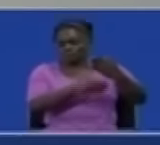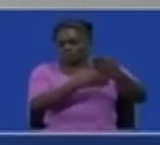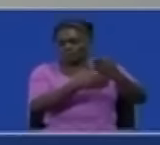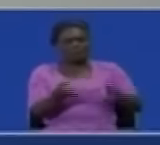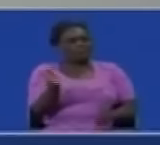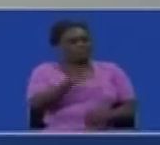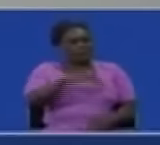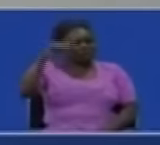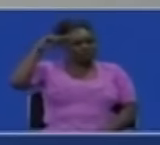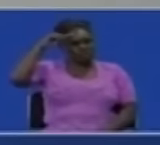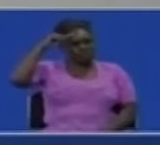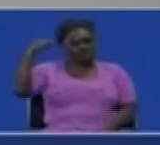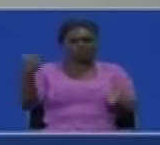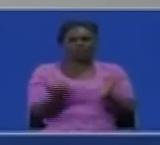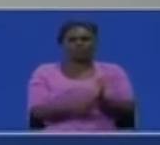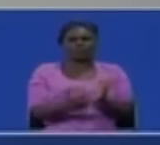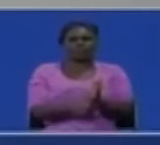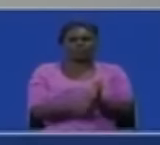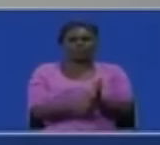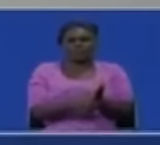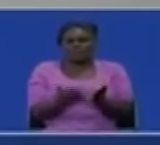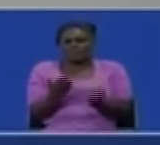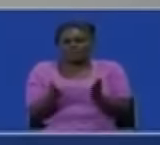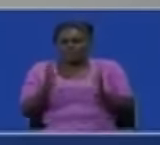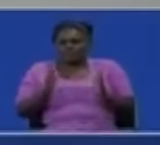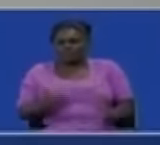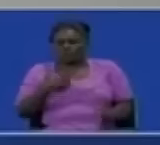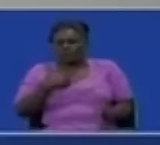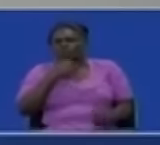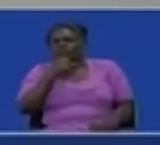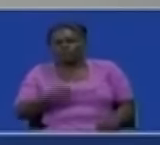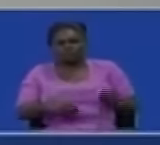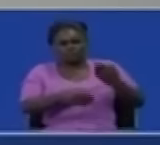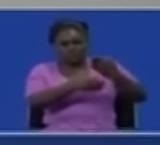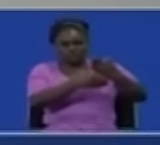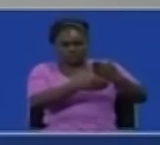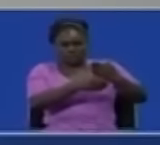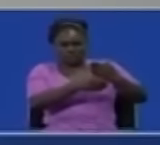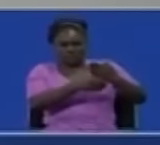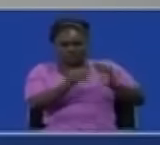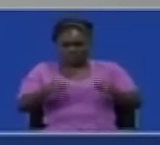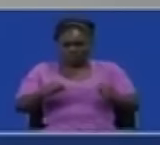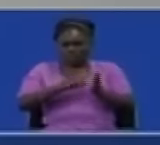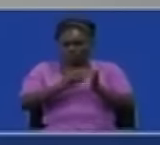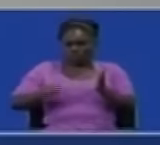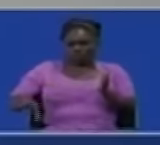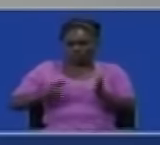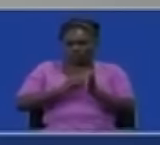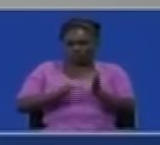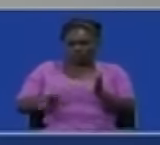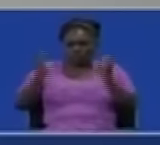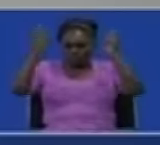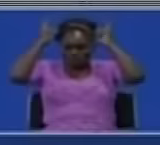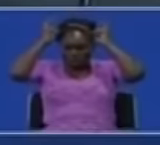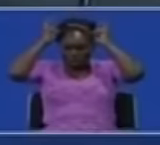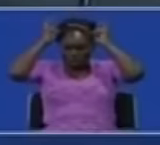back to the original problem. Okay. So not unless somebody has a manual backup that can eliminate ghost